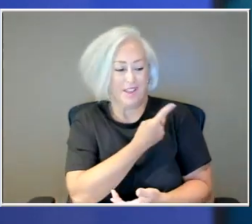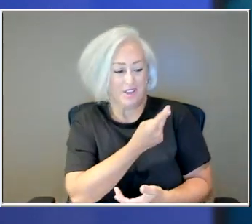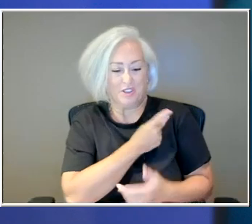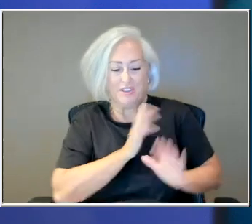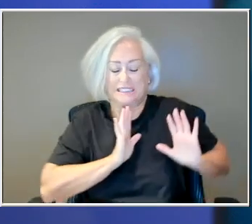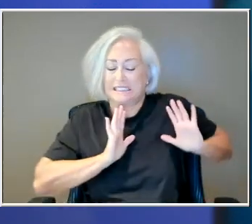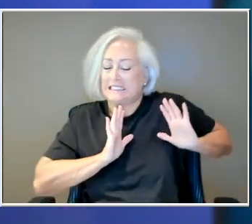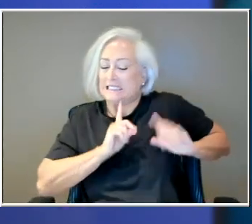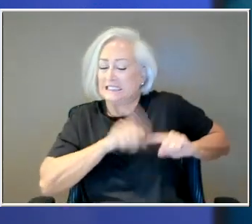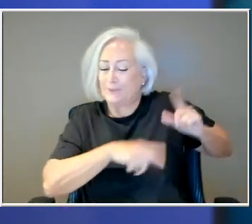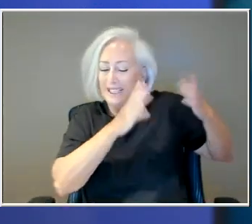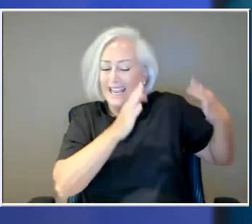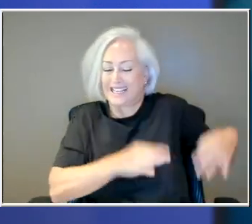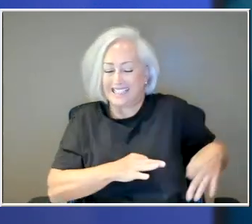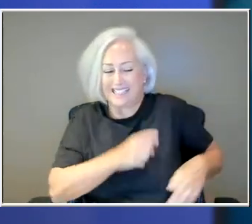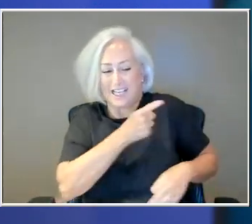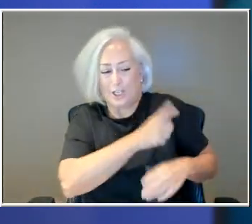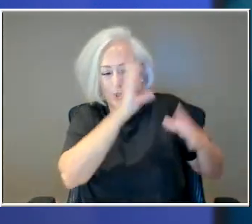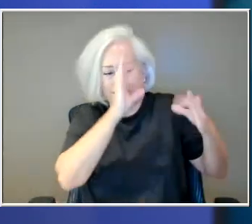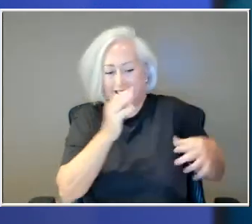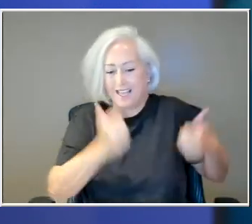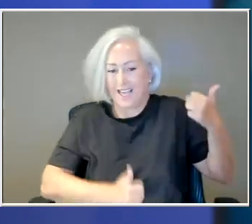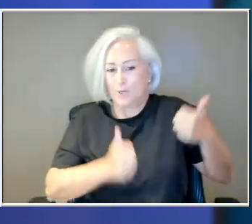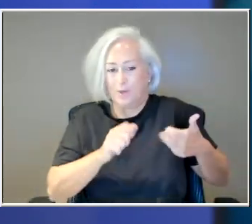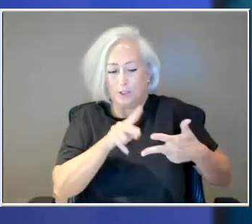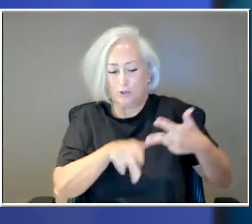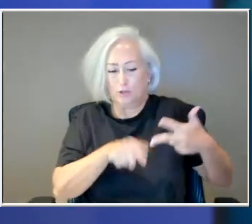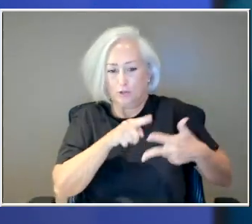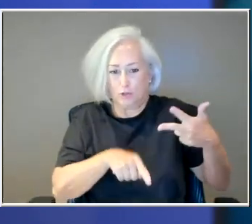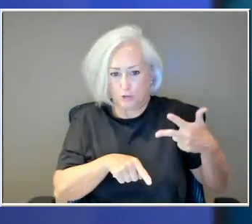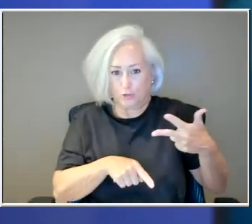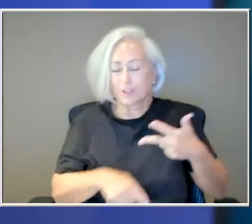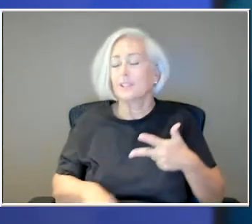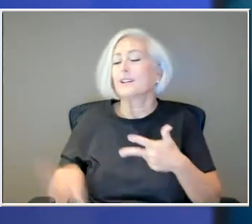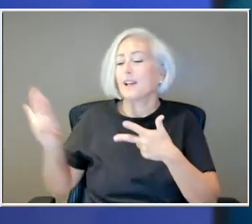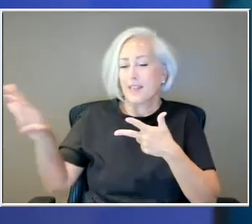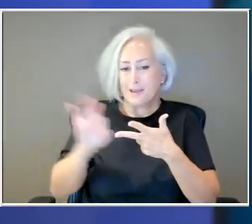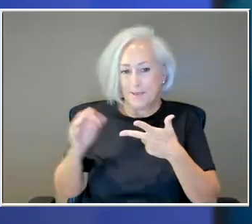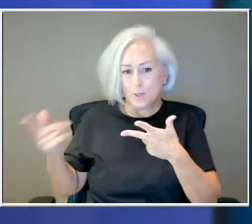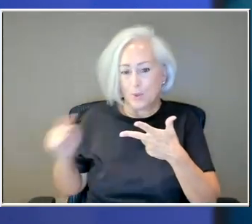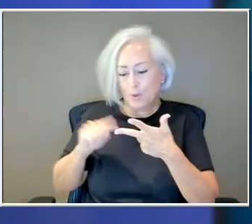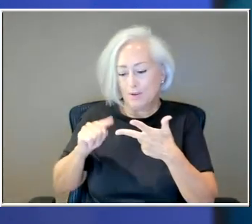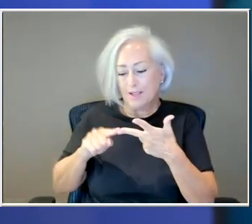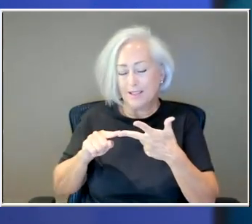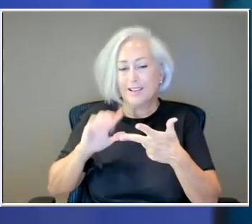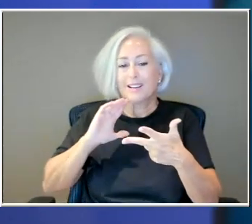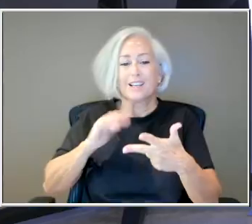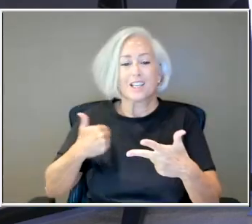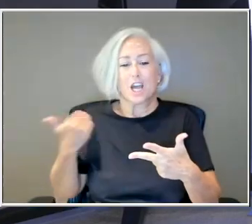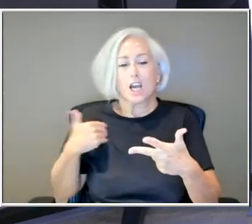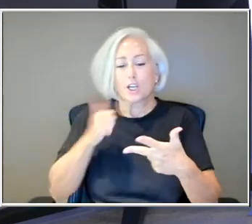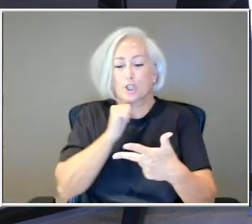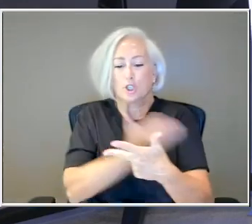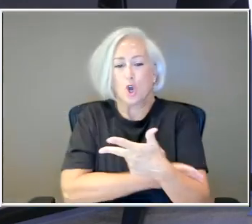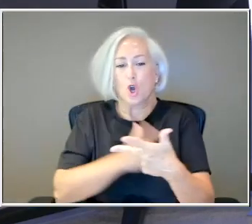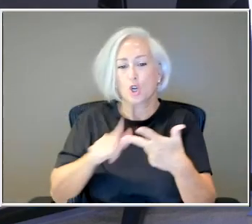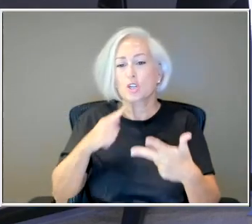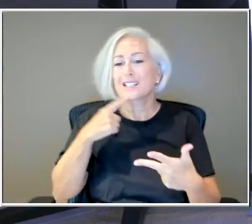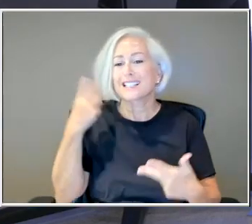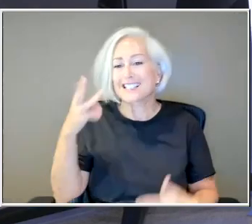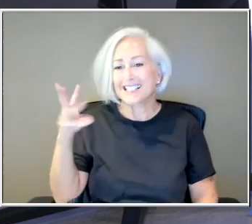decide which daughter. And ultimately they chose our youngest, who was 16 at the time, to be our donor. And was this a